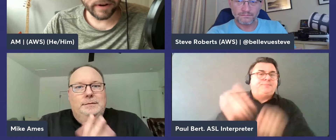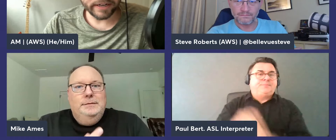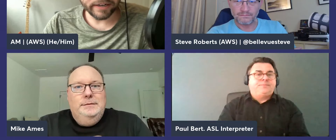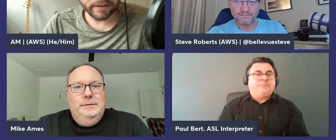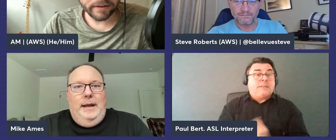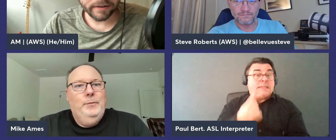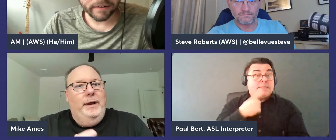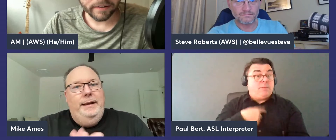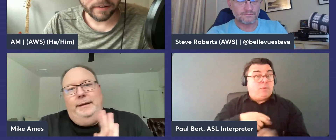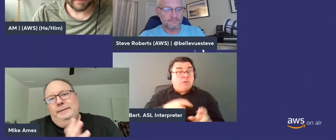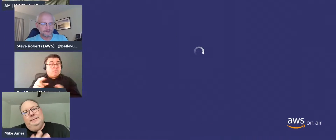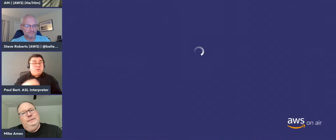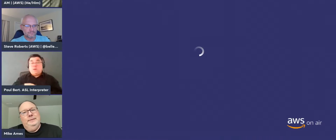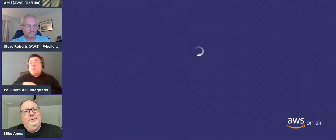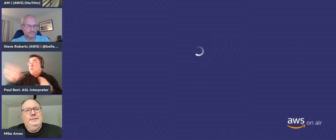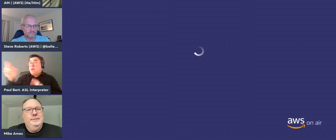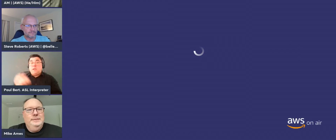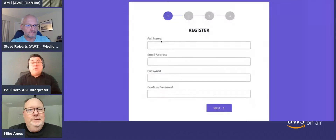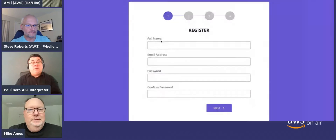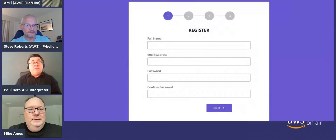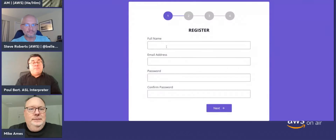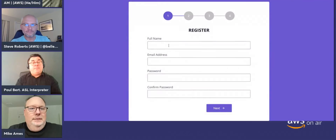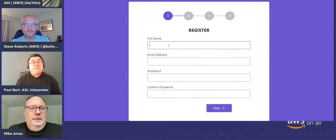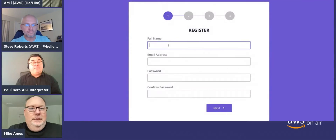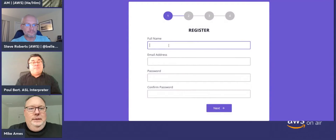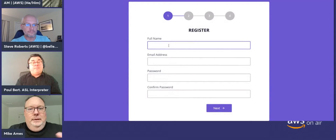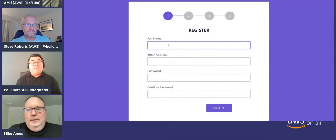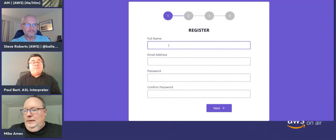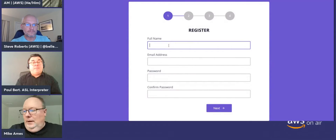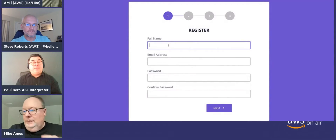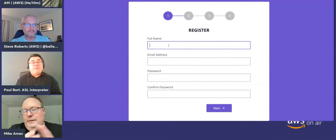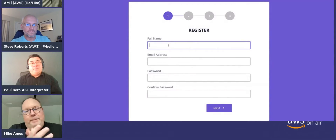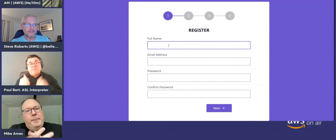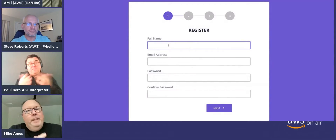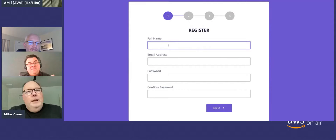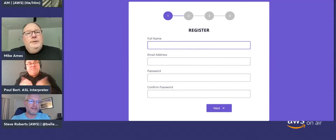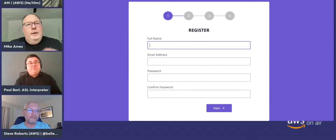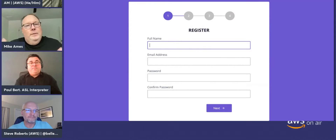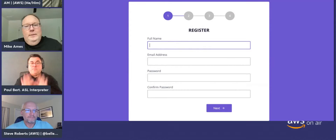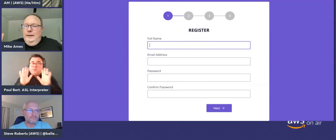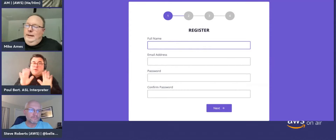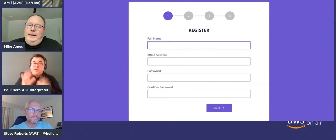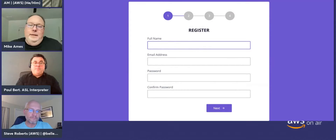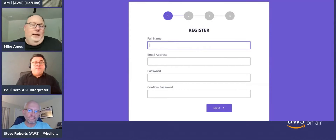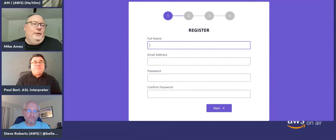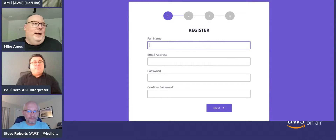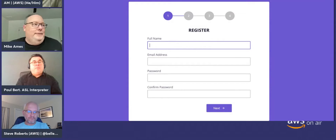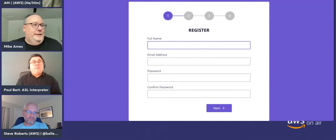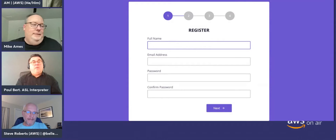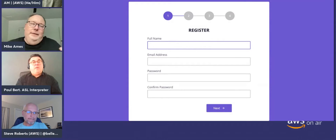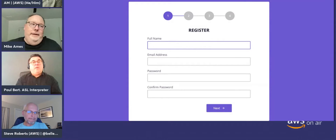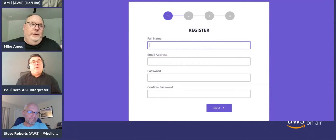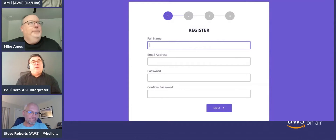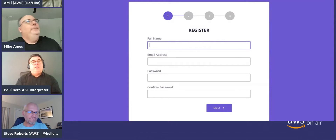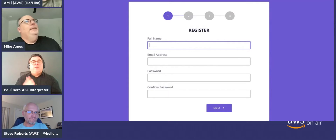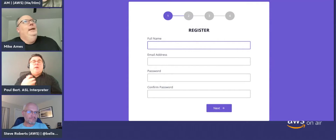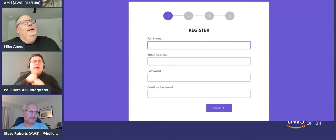when you're ready. I'm ready. And you're on. Awesome. All right. So I